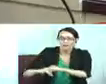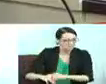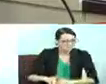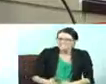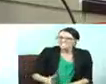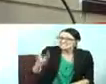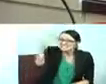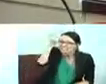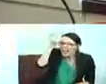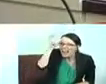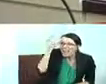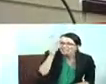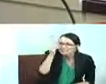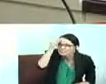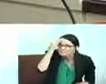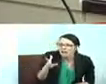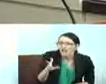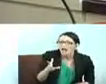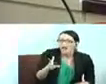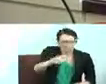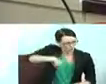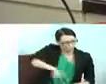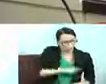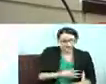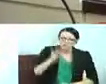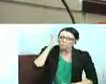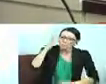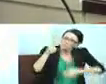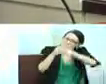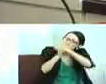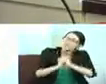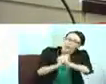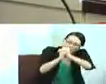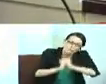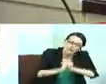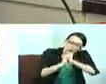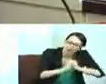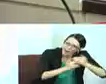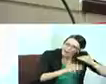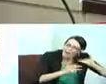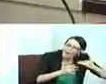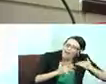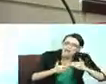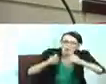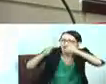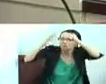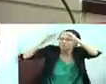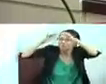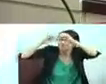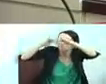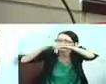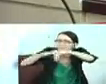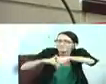Satan, we're gonna pray your kingdom down. You've been building your